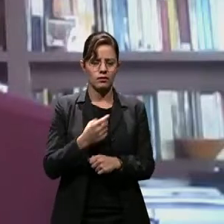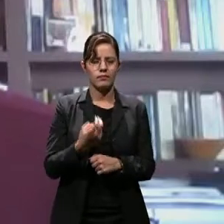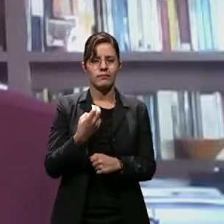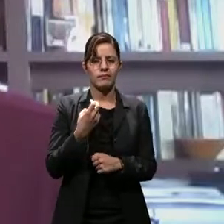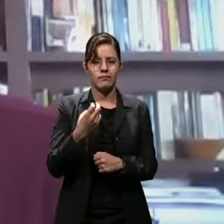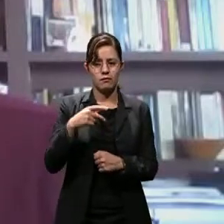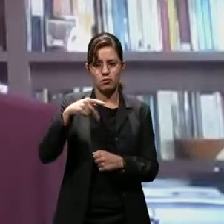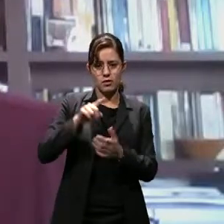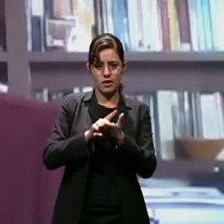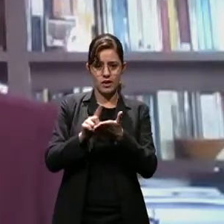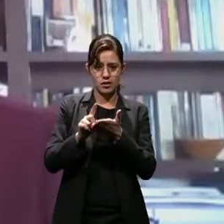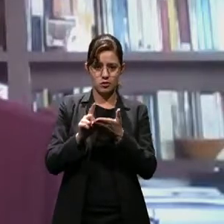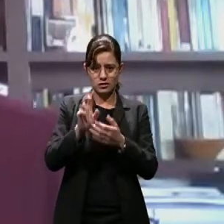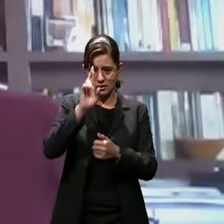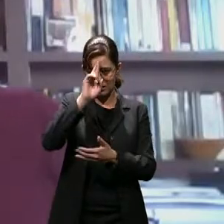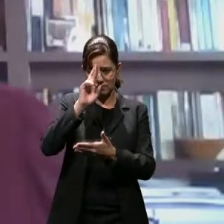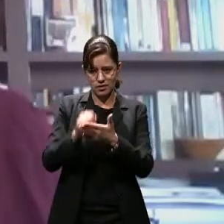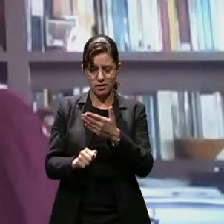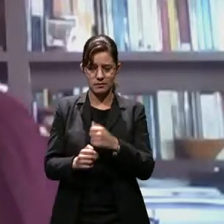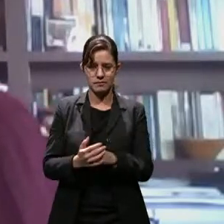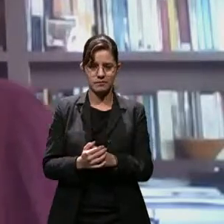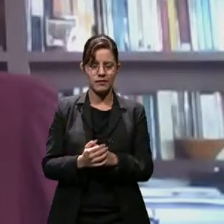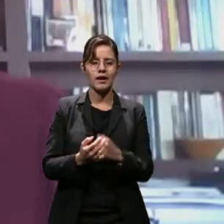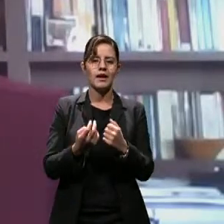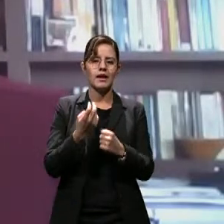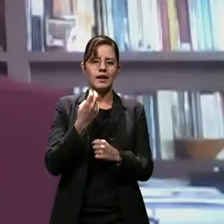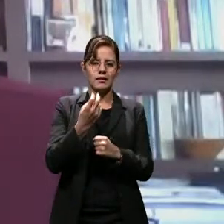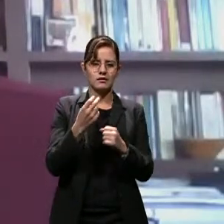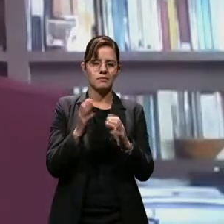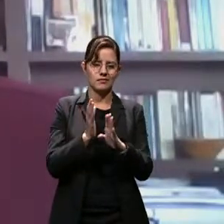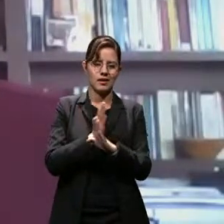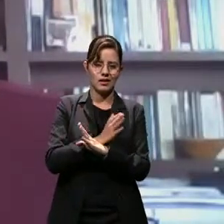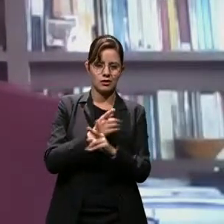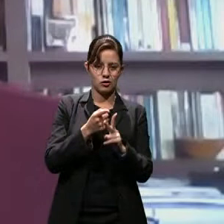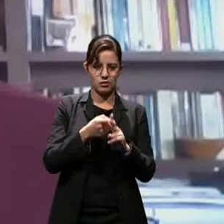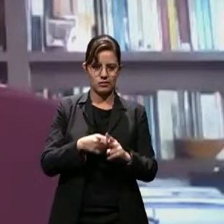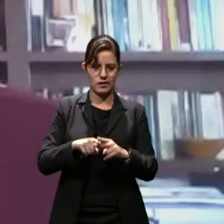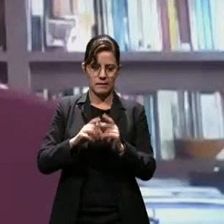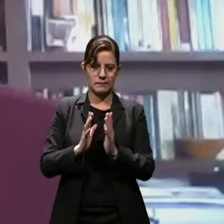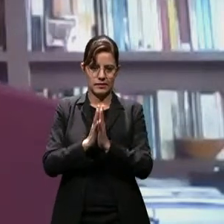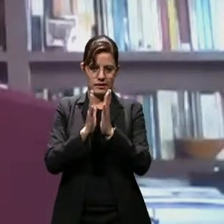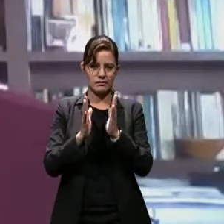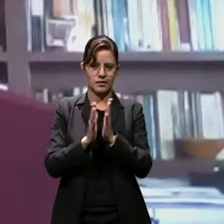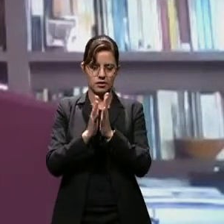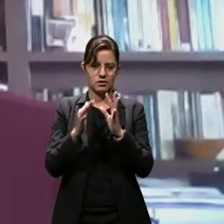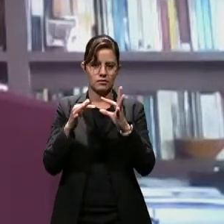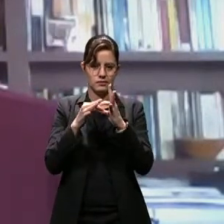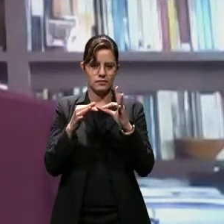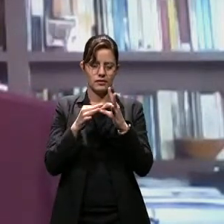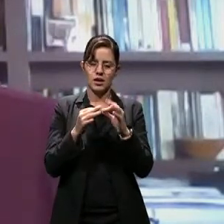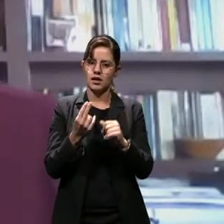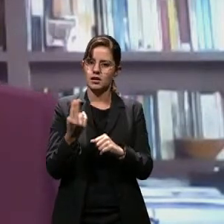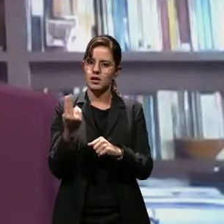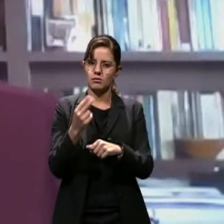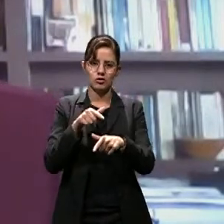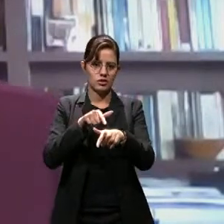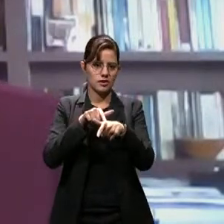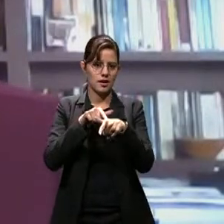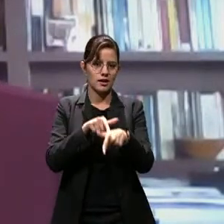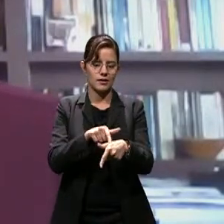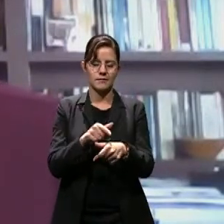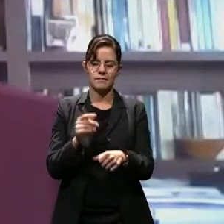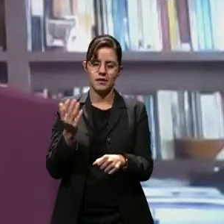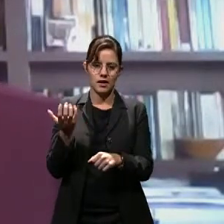are canceled or annulled by all these actions. That is why, as I said at the beginning, it is indispensable